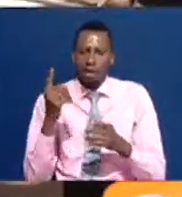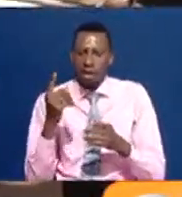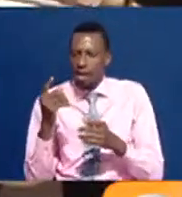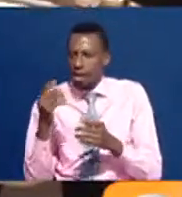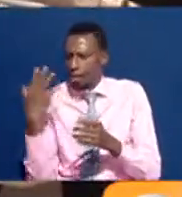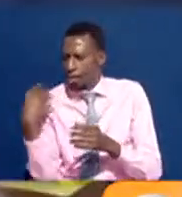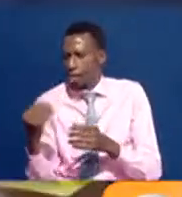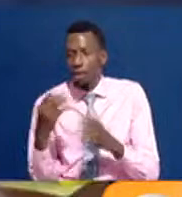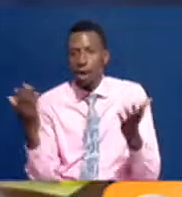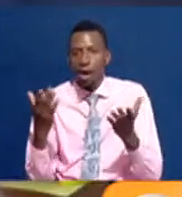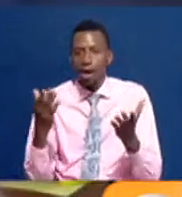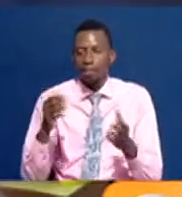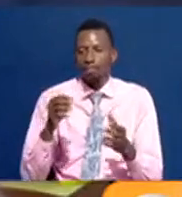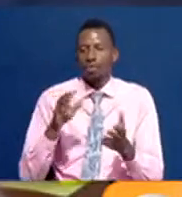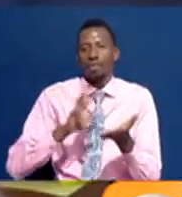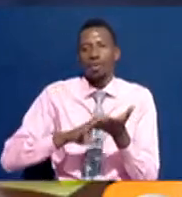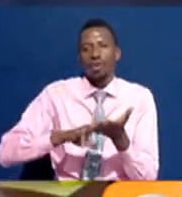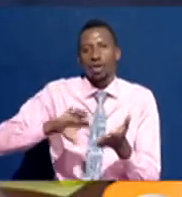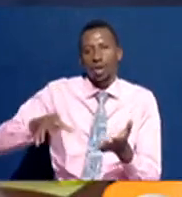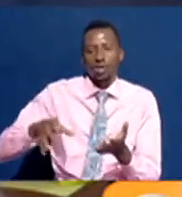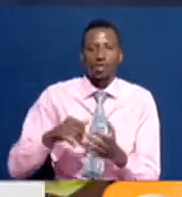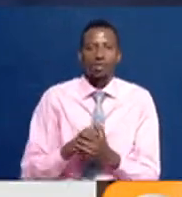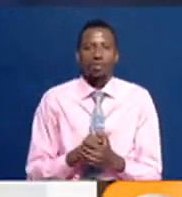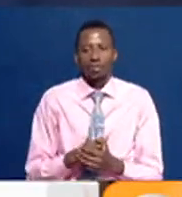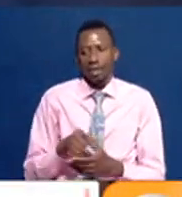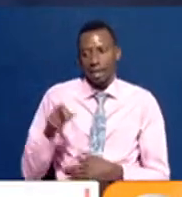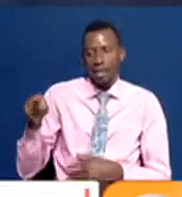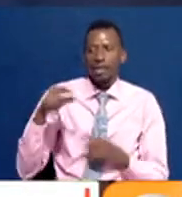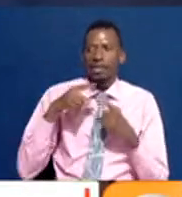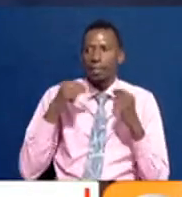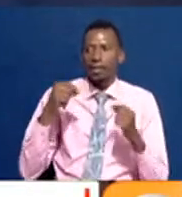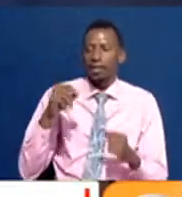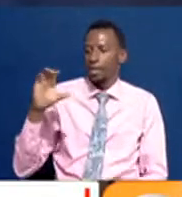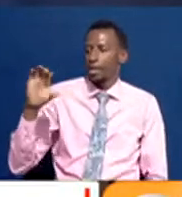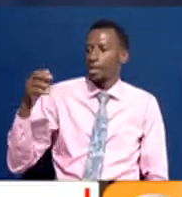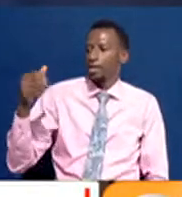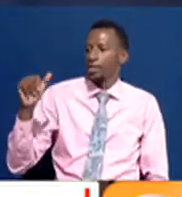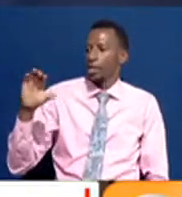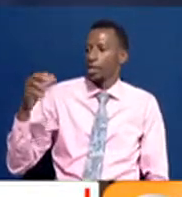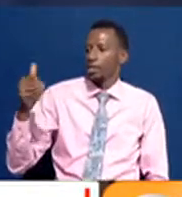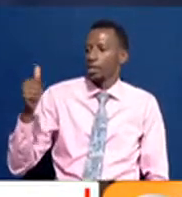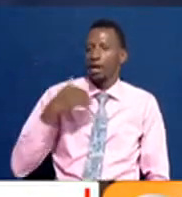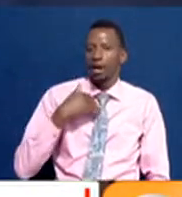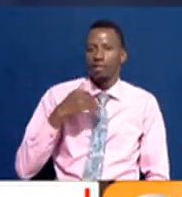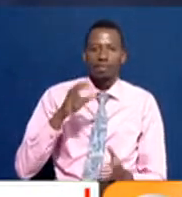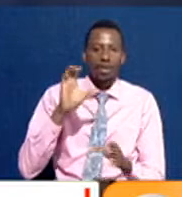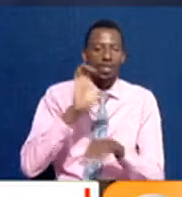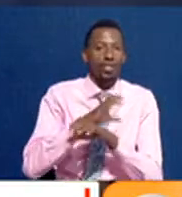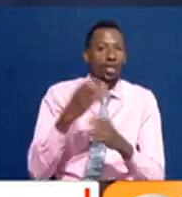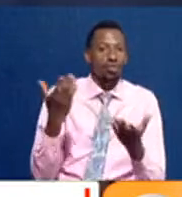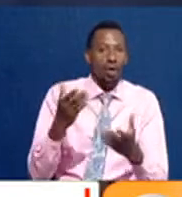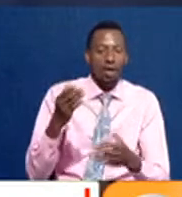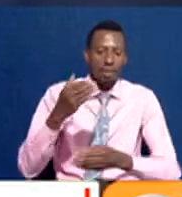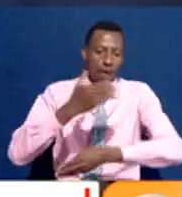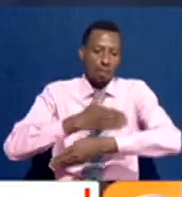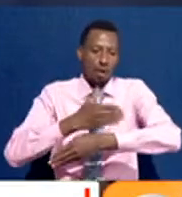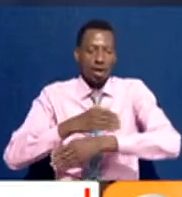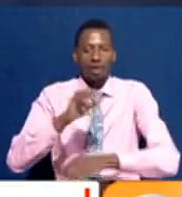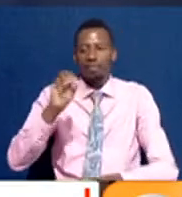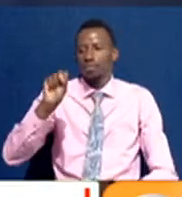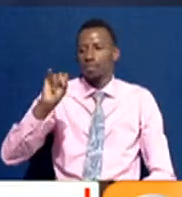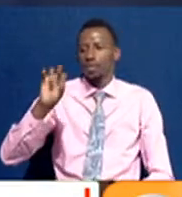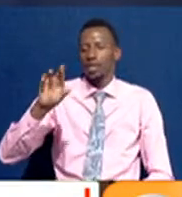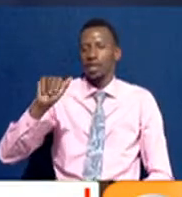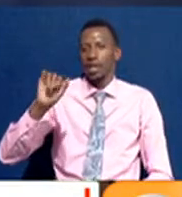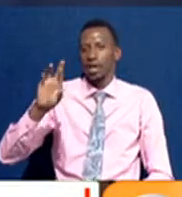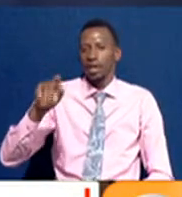Migori County. Pastor Ibrahim Chacha ako na kanisa pale Sirare. Yeye ni pastor na hubiri